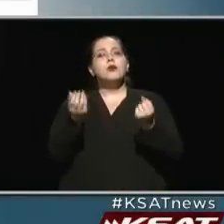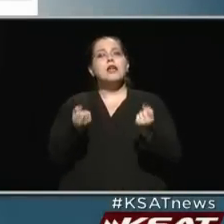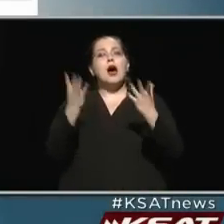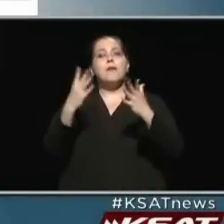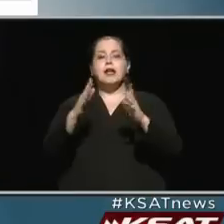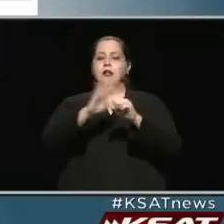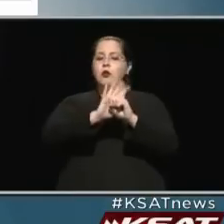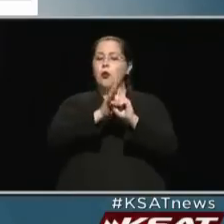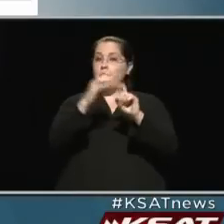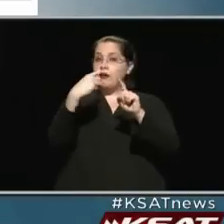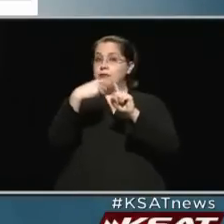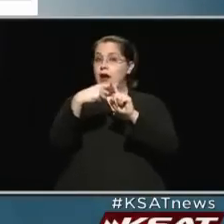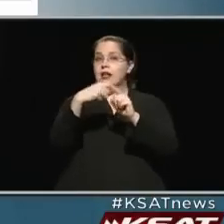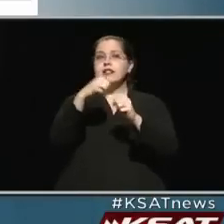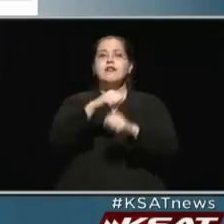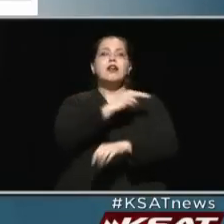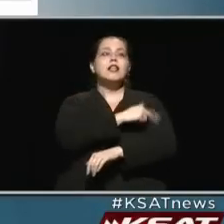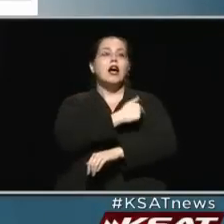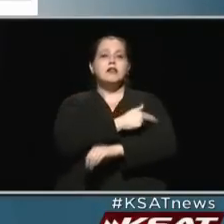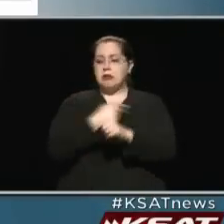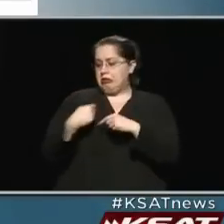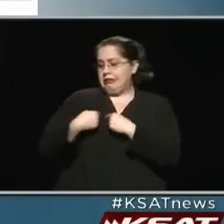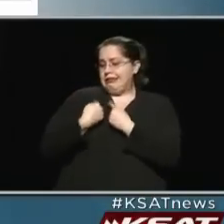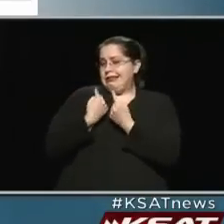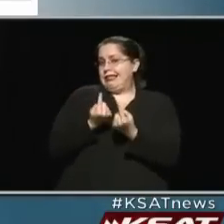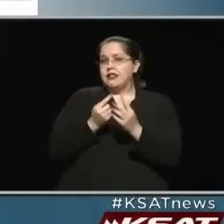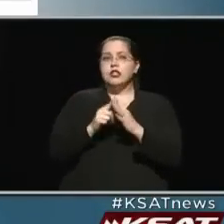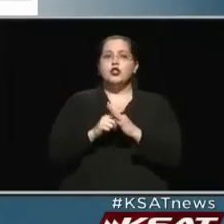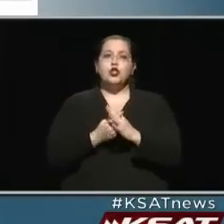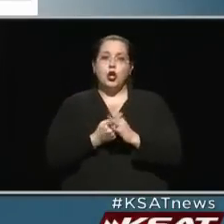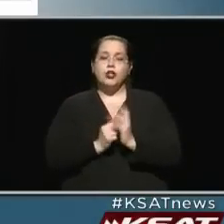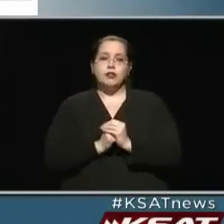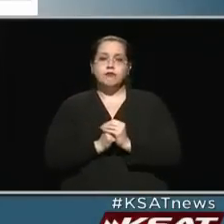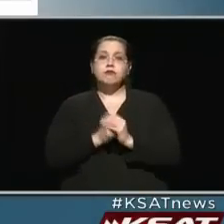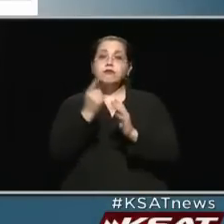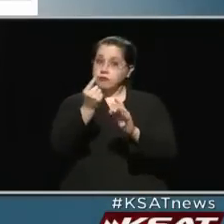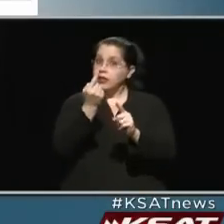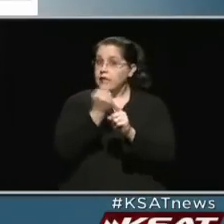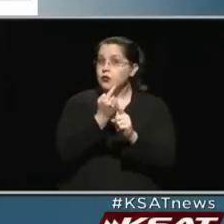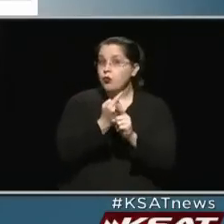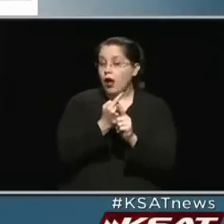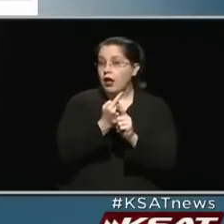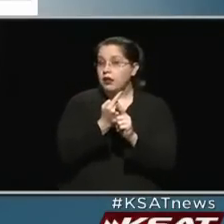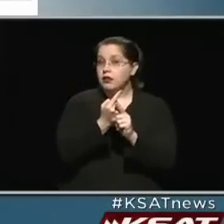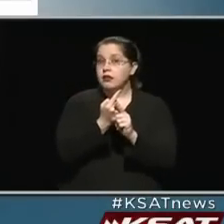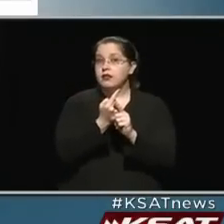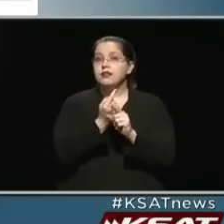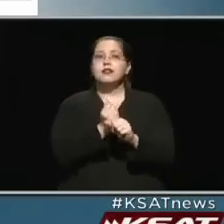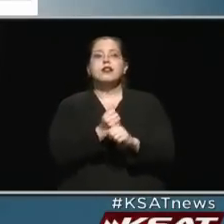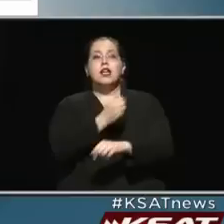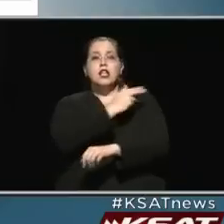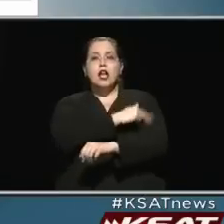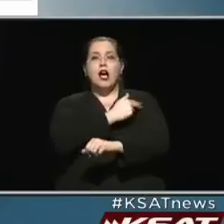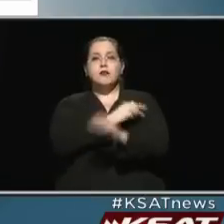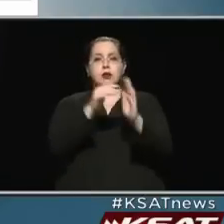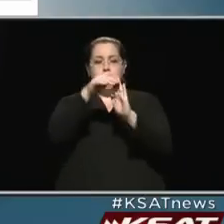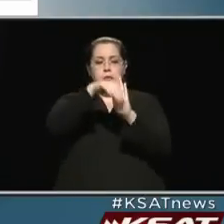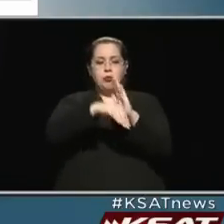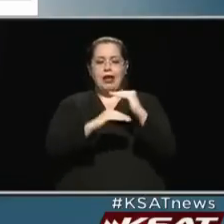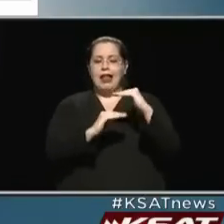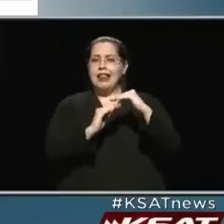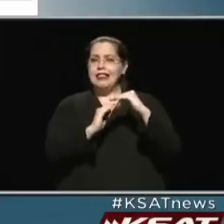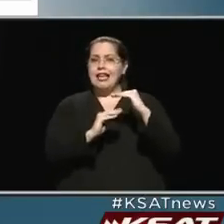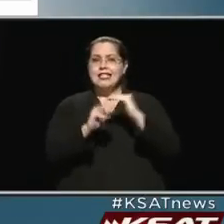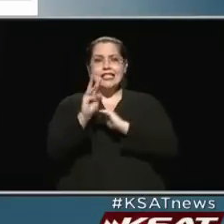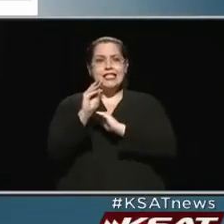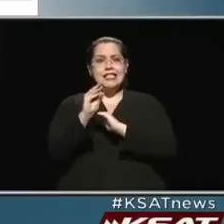COVID positive patients in area hospitals since the outbreak began. He is correct that since hospitalizations dropped below 60